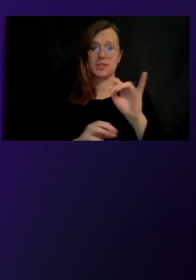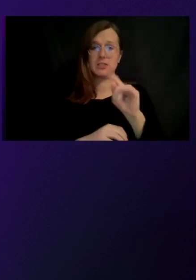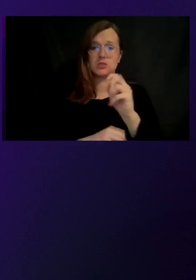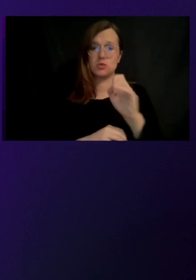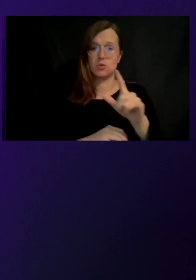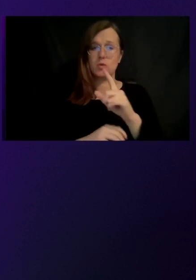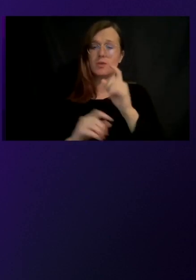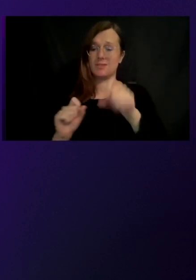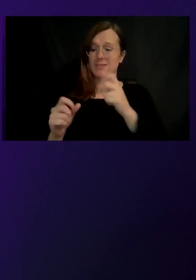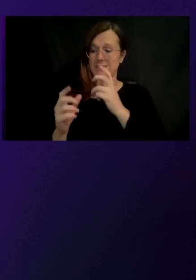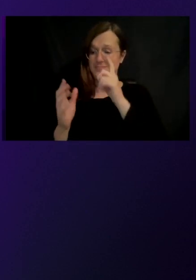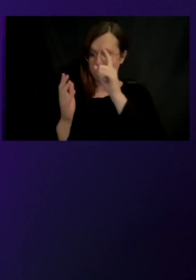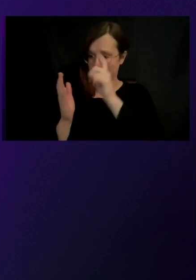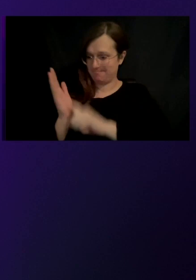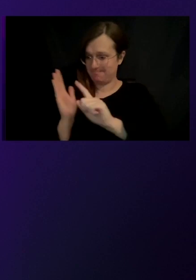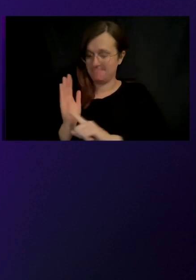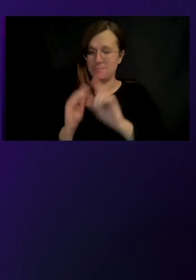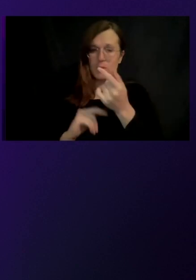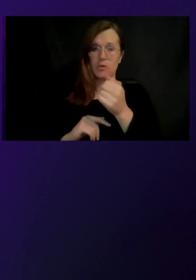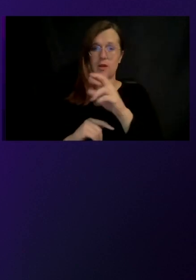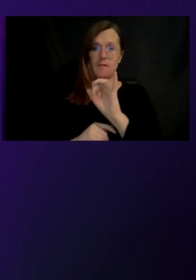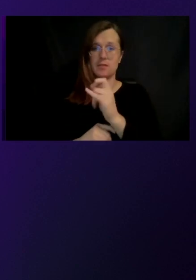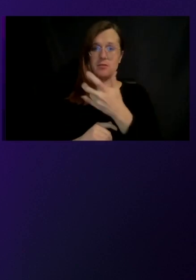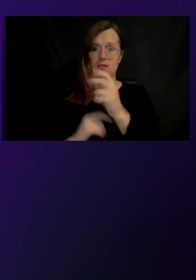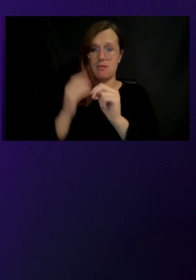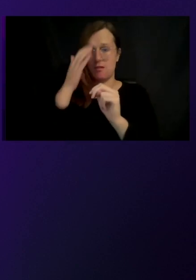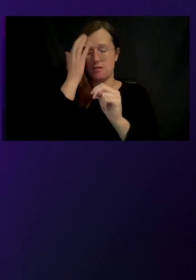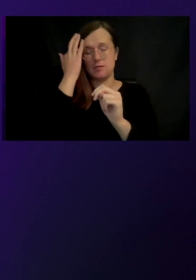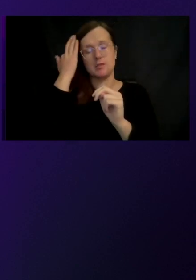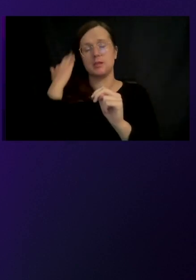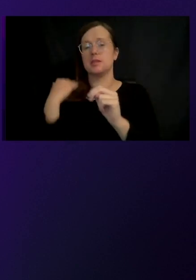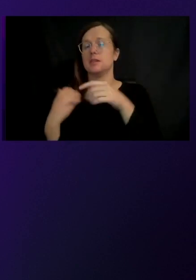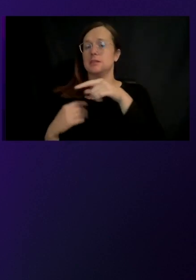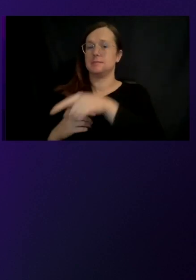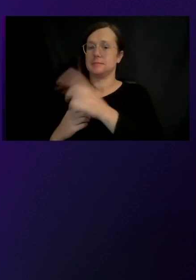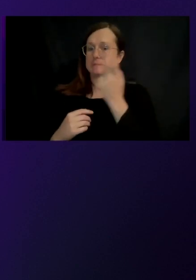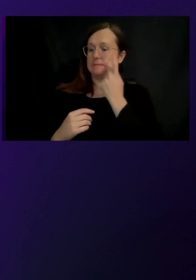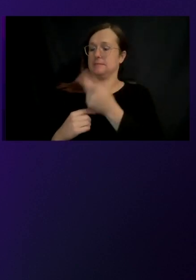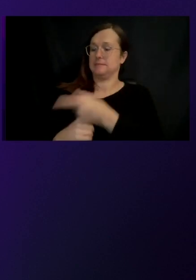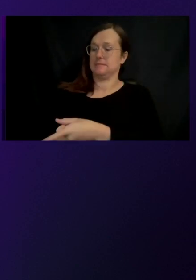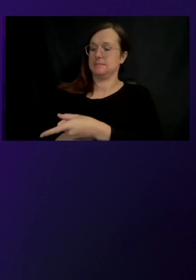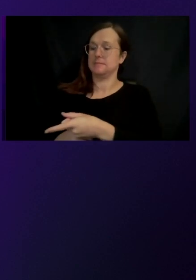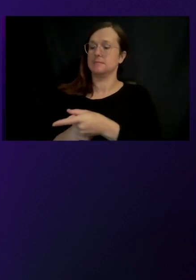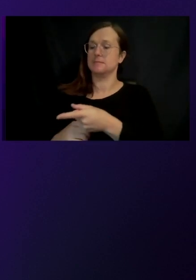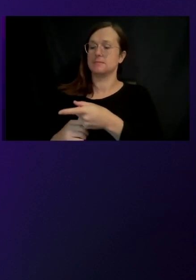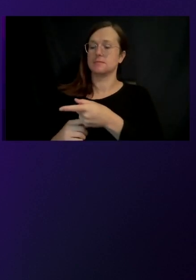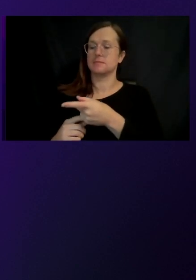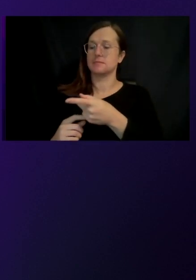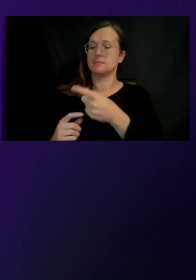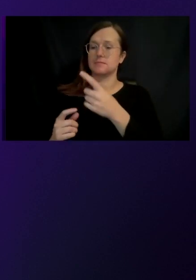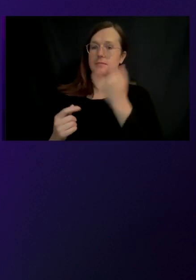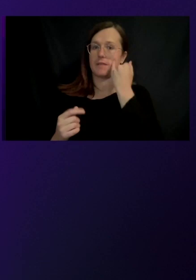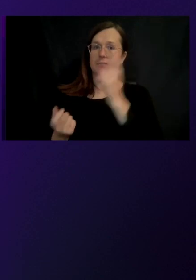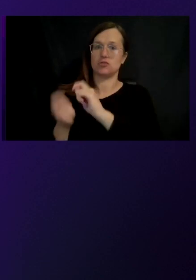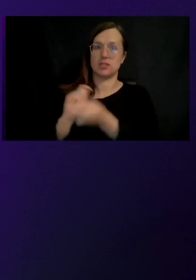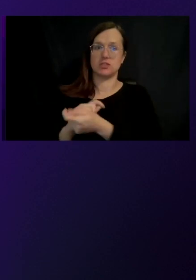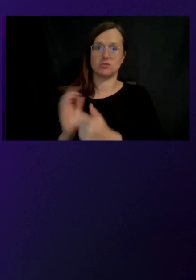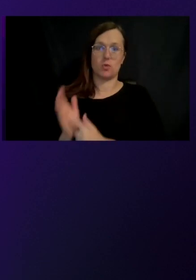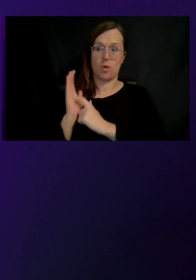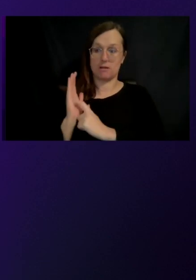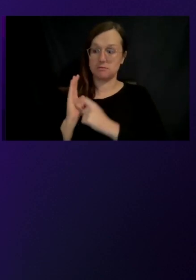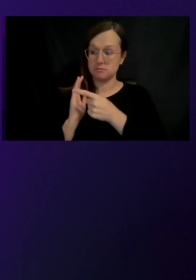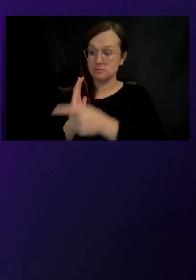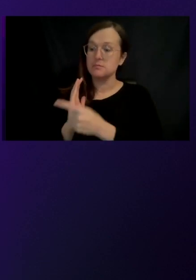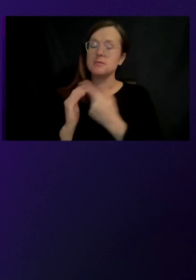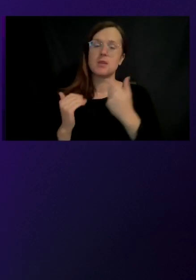code, identify known code patterns and dependencies that lack ARM support. In most cases, if any changes are required, they generally are just getting to a newer